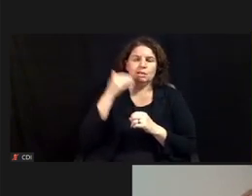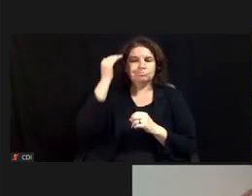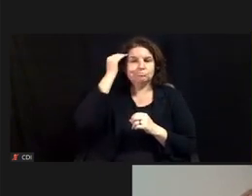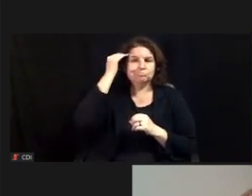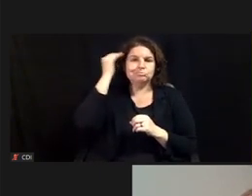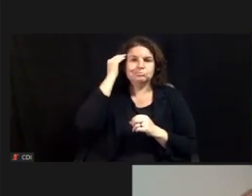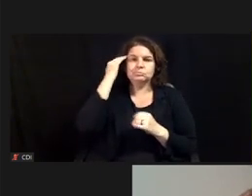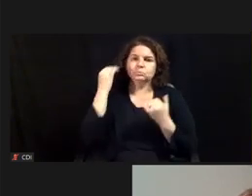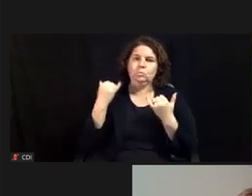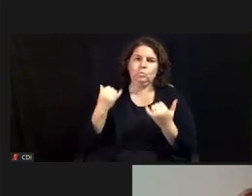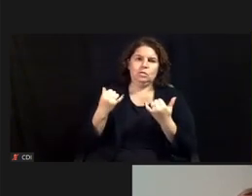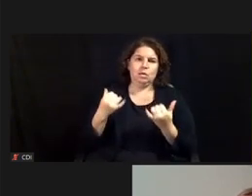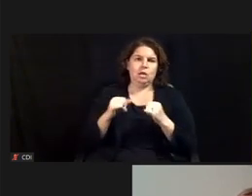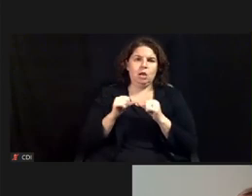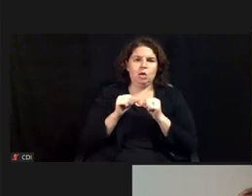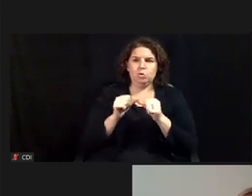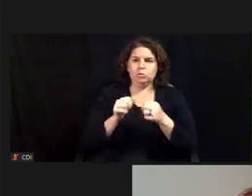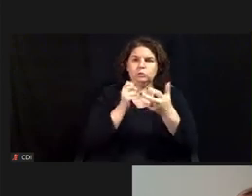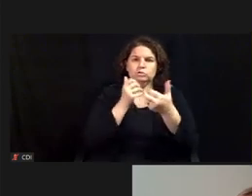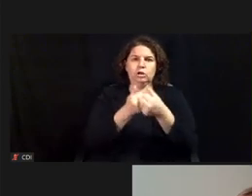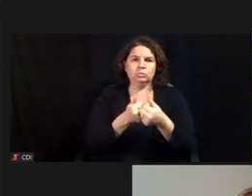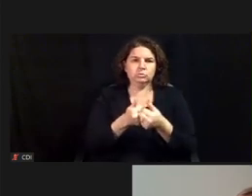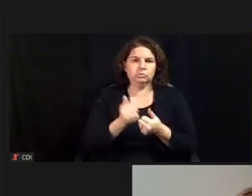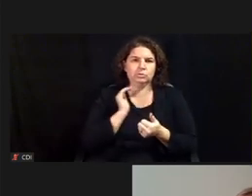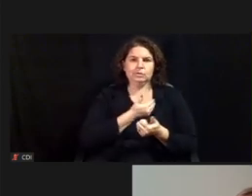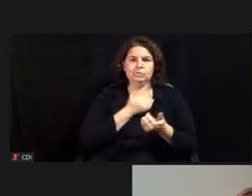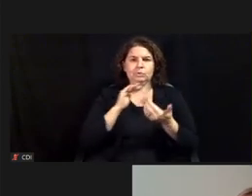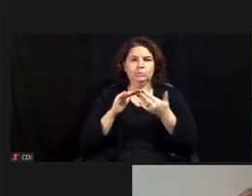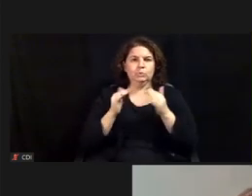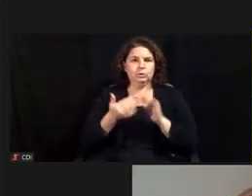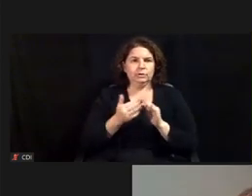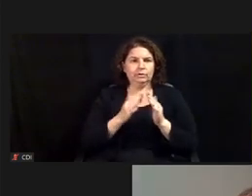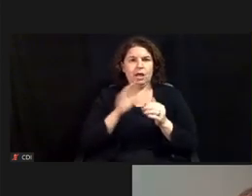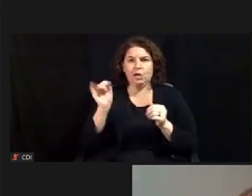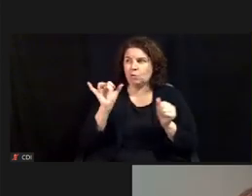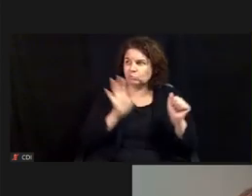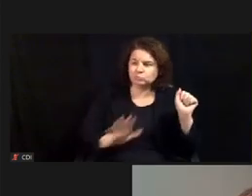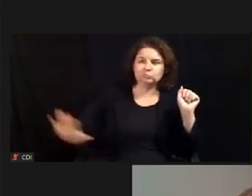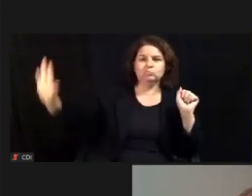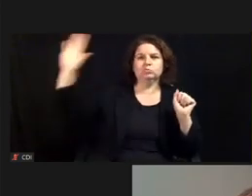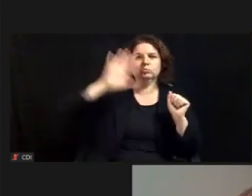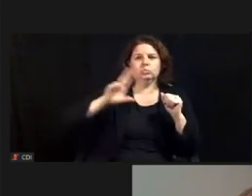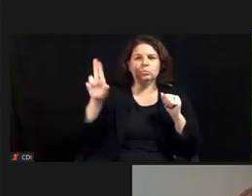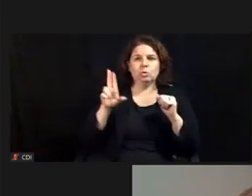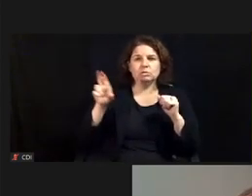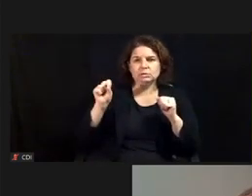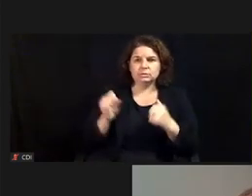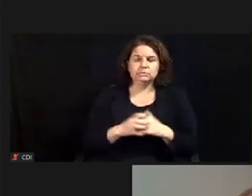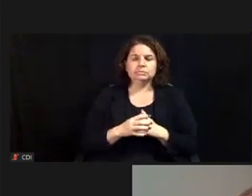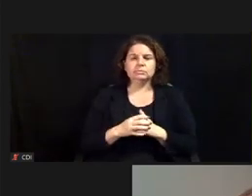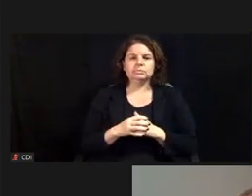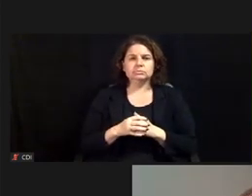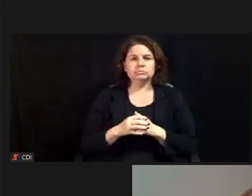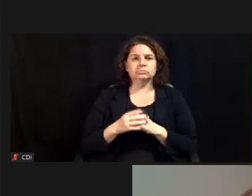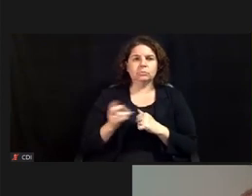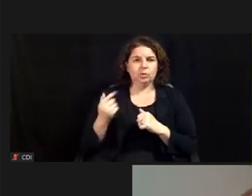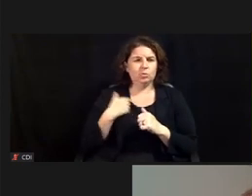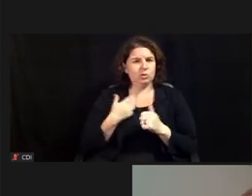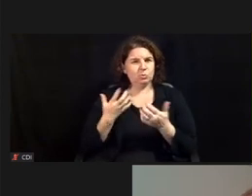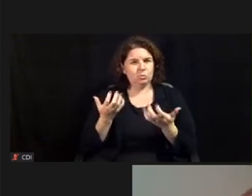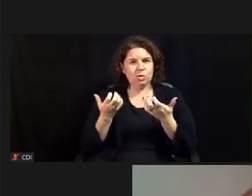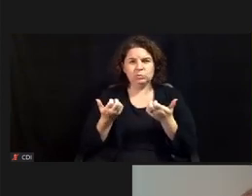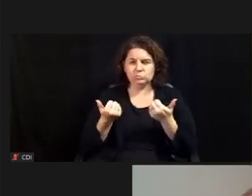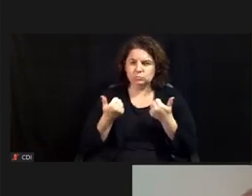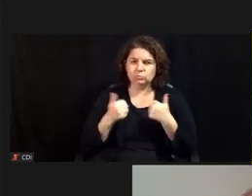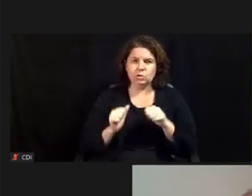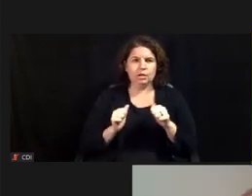in our community as well as around the country, and we want to meet it knowing that a lot of our students are suffering